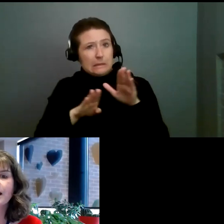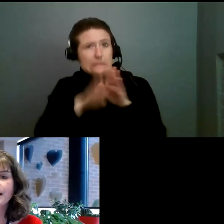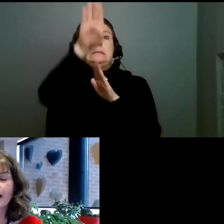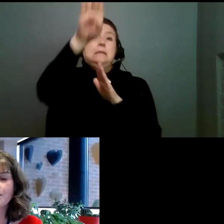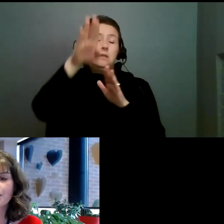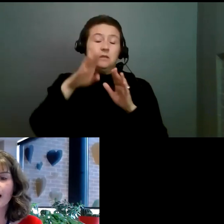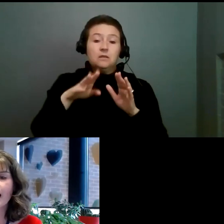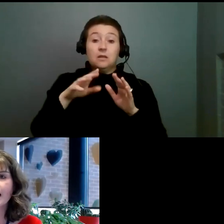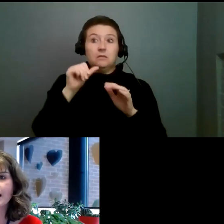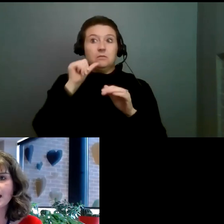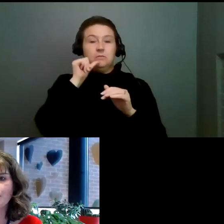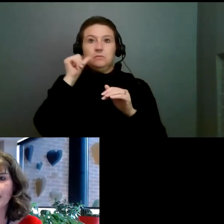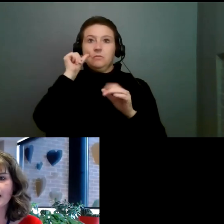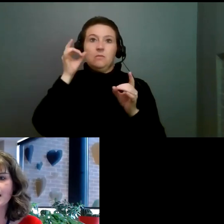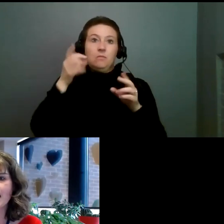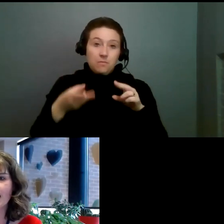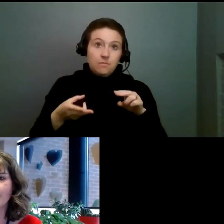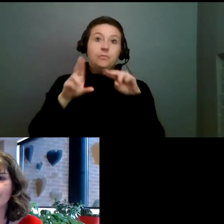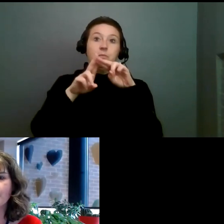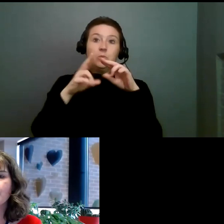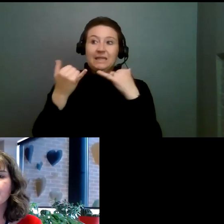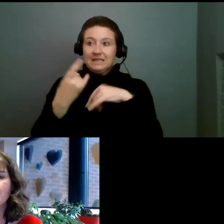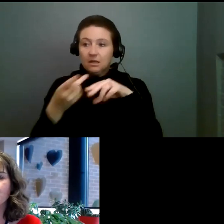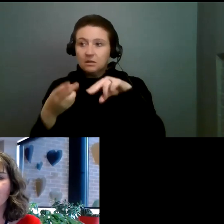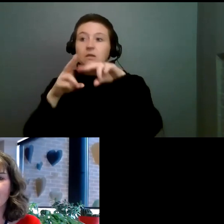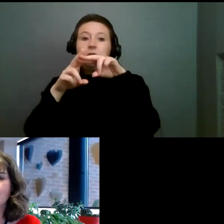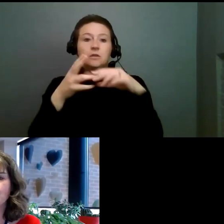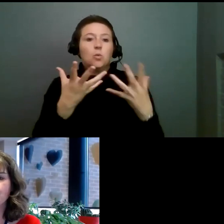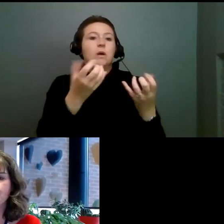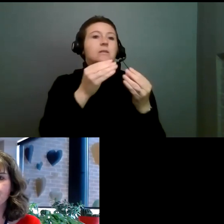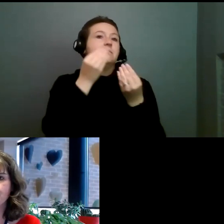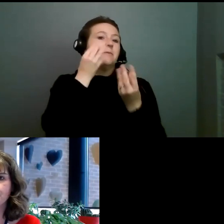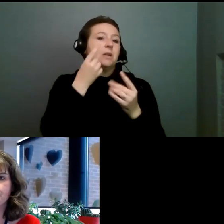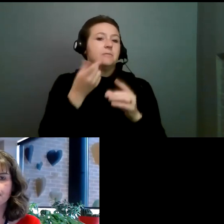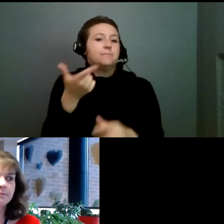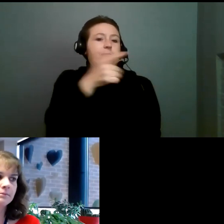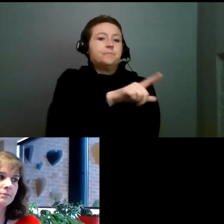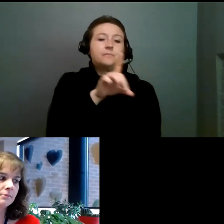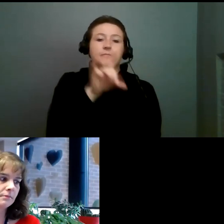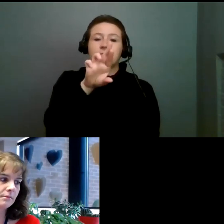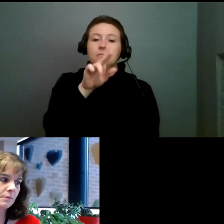significantly, yesterday and continuing in today. Dr. Katz?